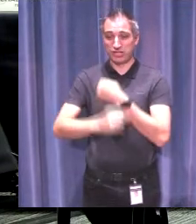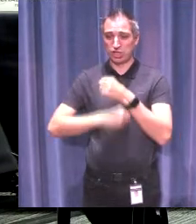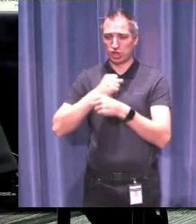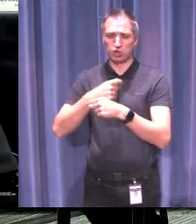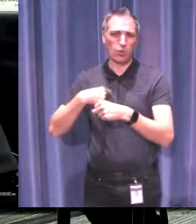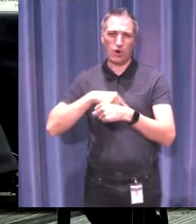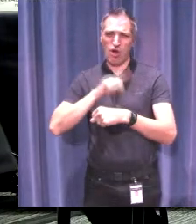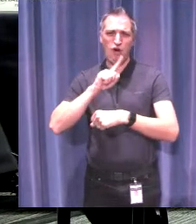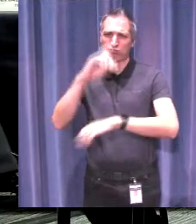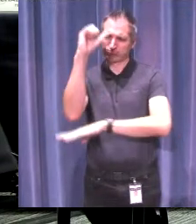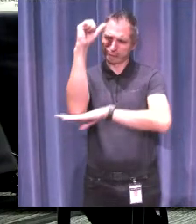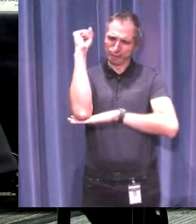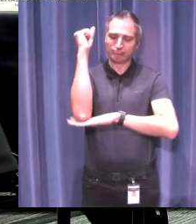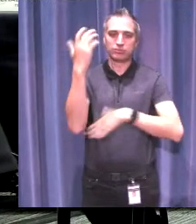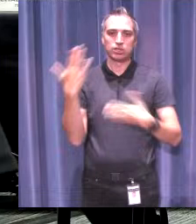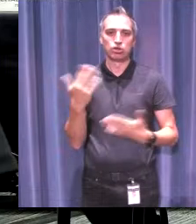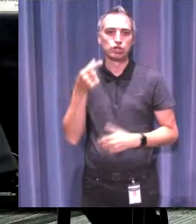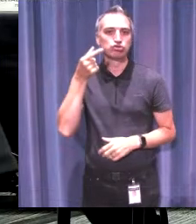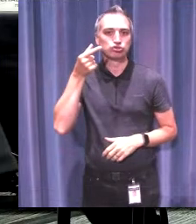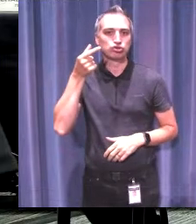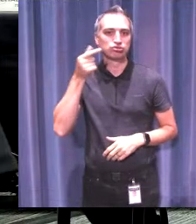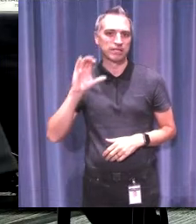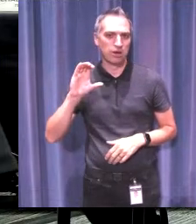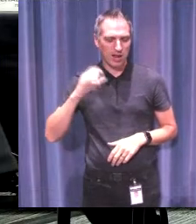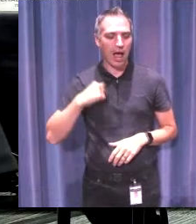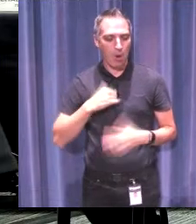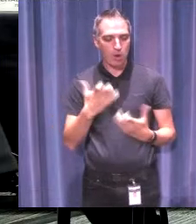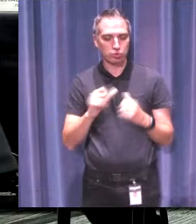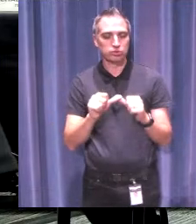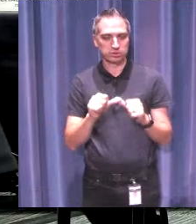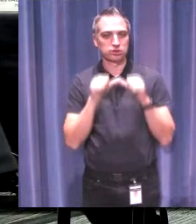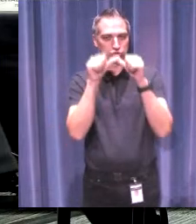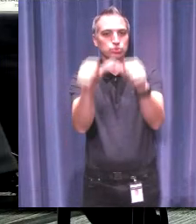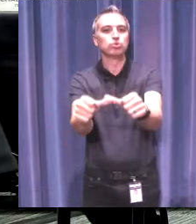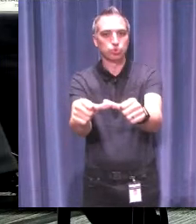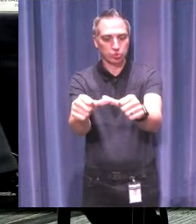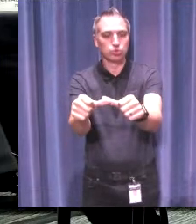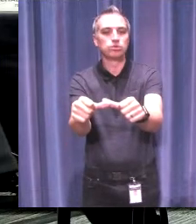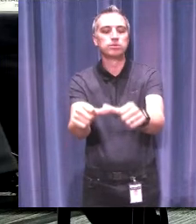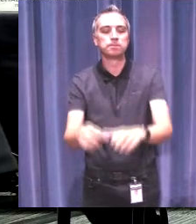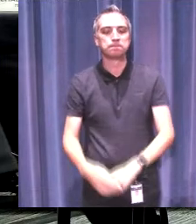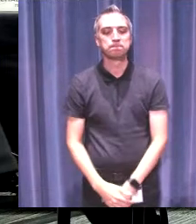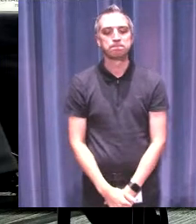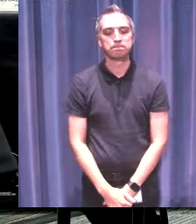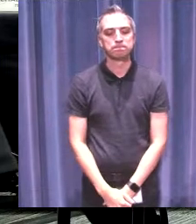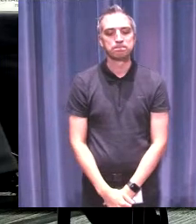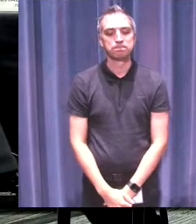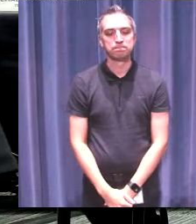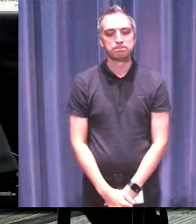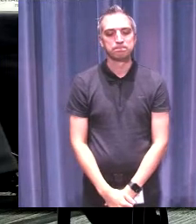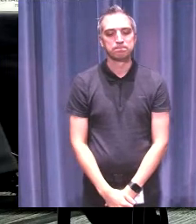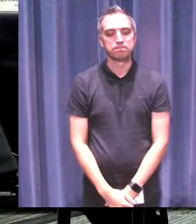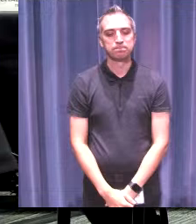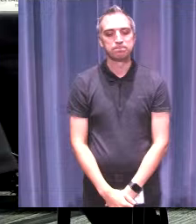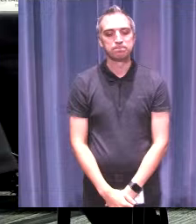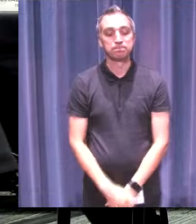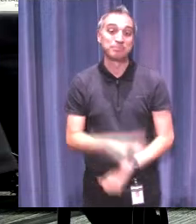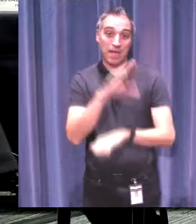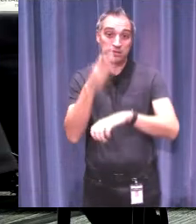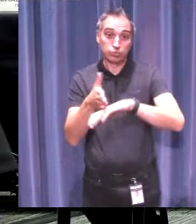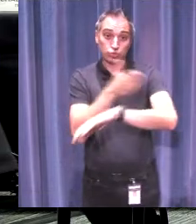Genesee County community, and I want us to be able to continue in that fashion and